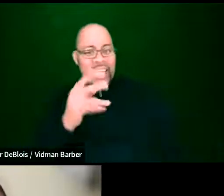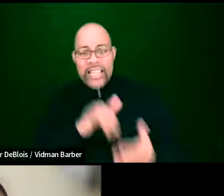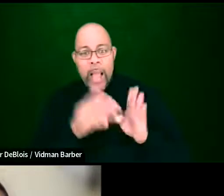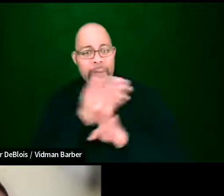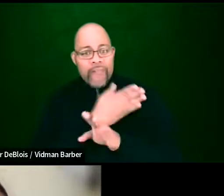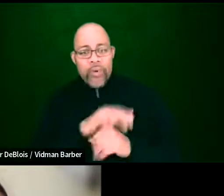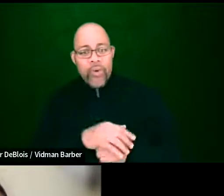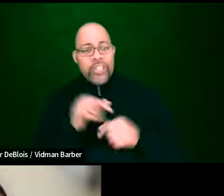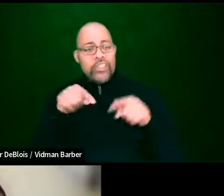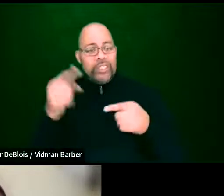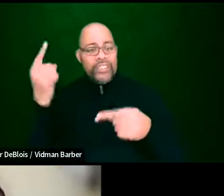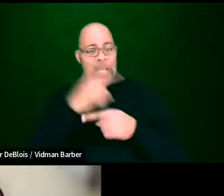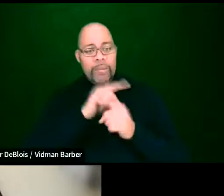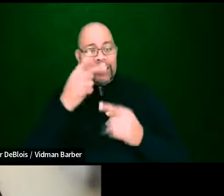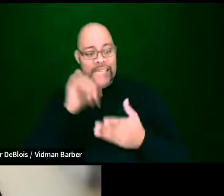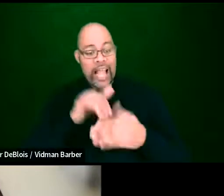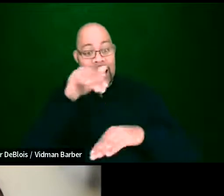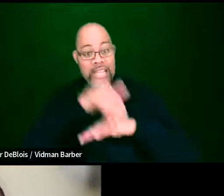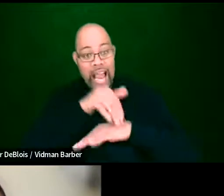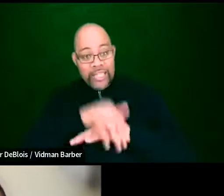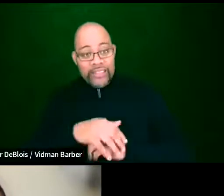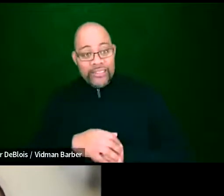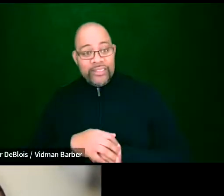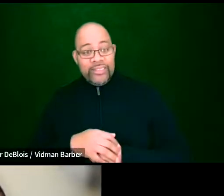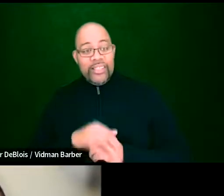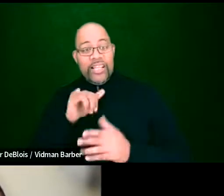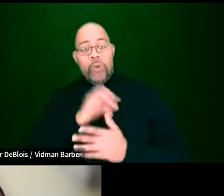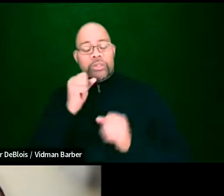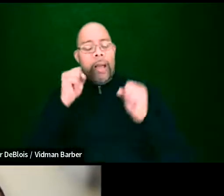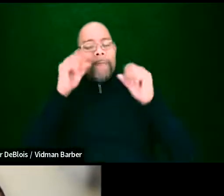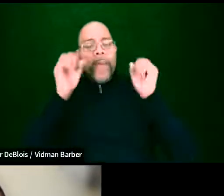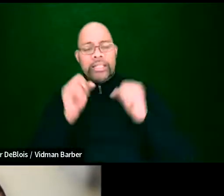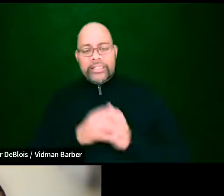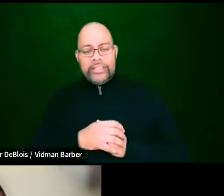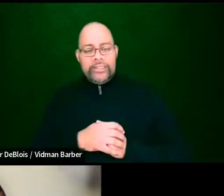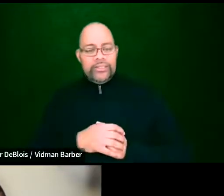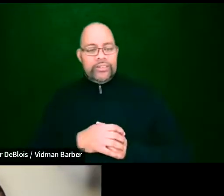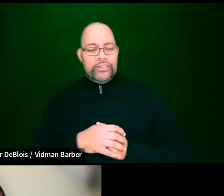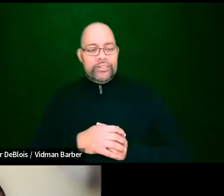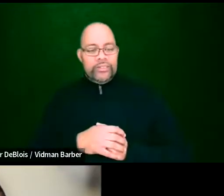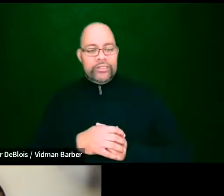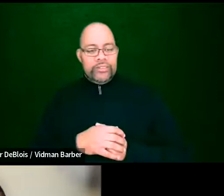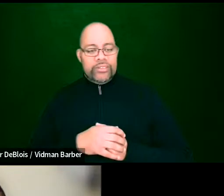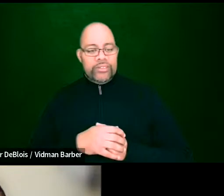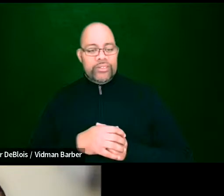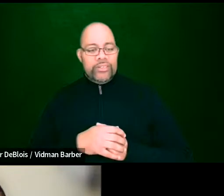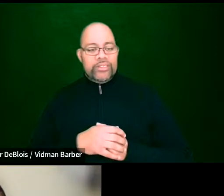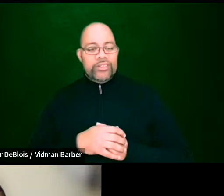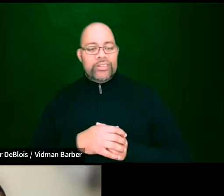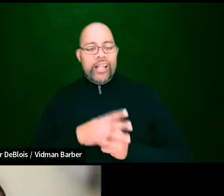before during the day, but to see them at night, that was amazing. And